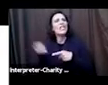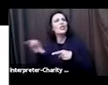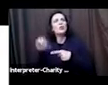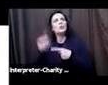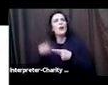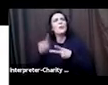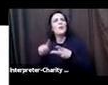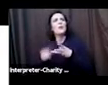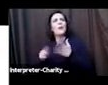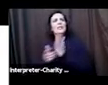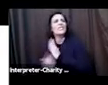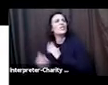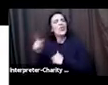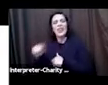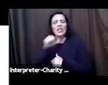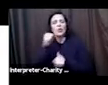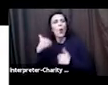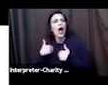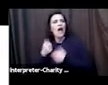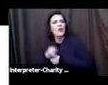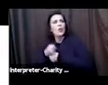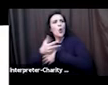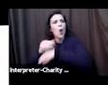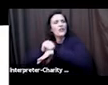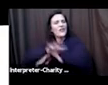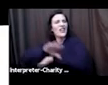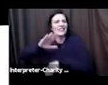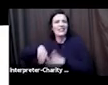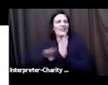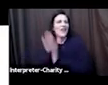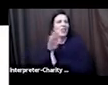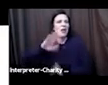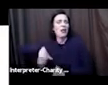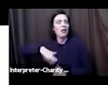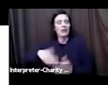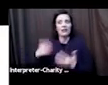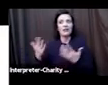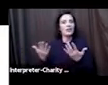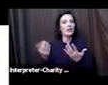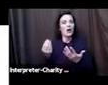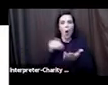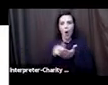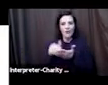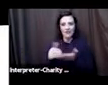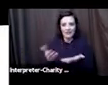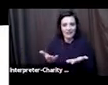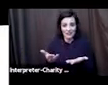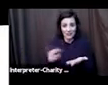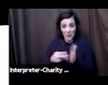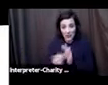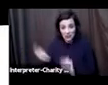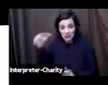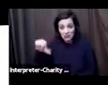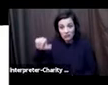They can't do that. They don't have cause and effect yet. And that's not a reason to say no